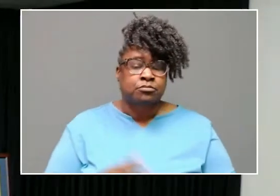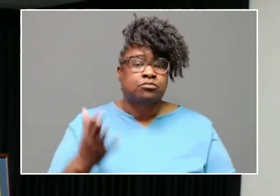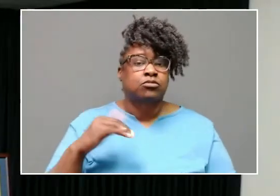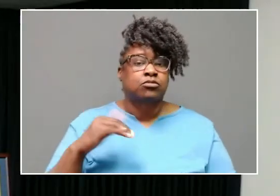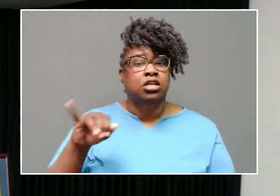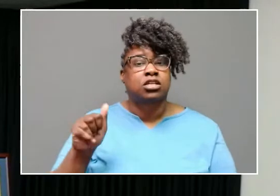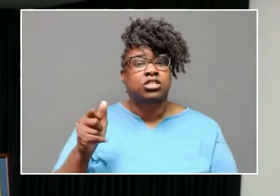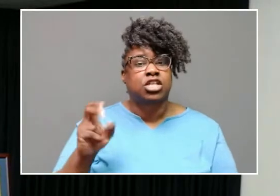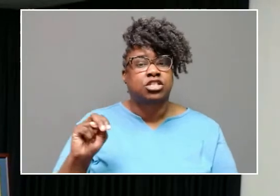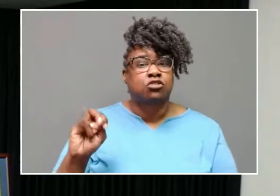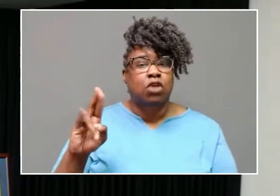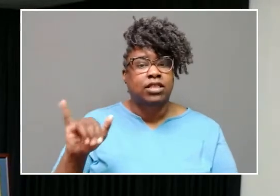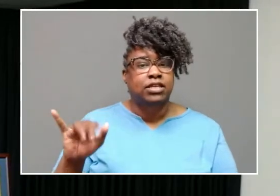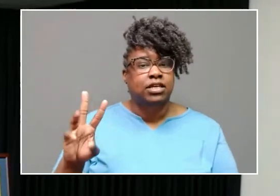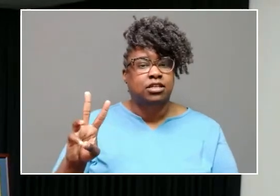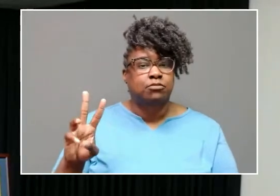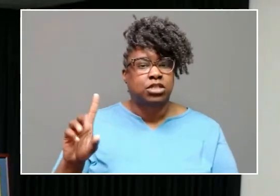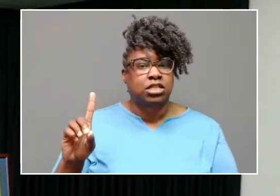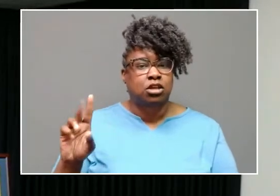WDRB.